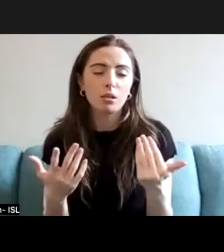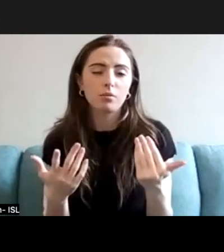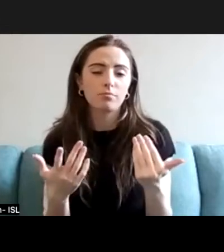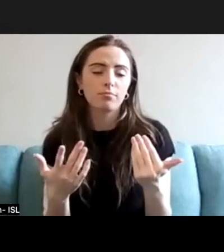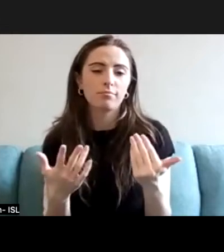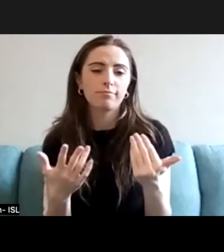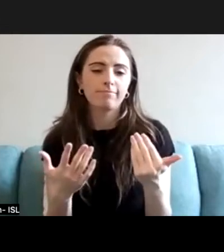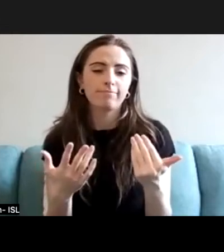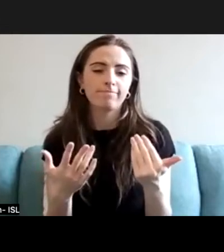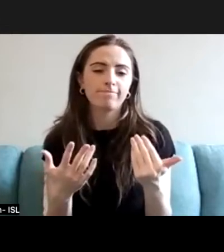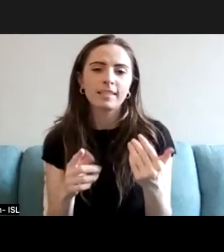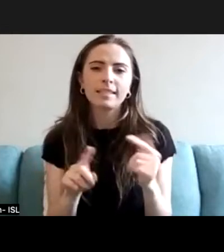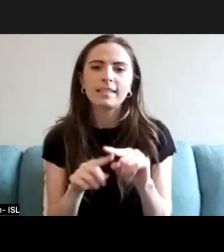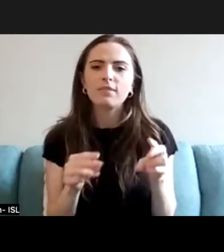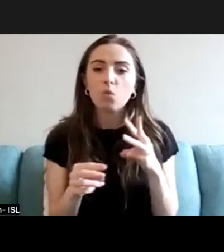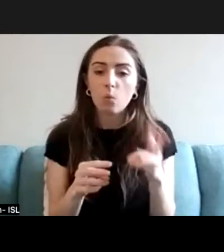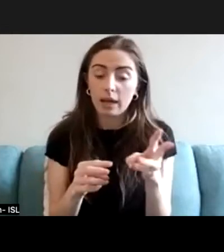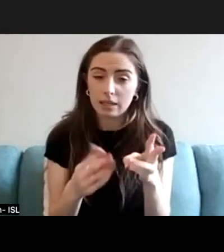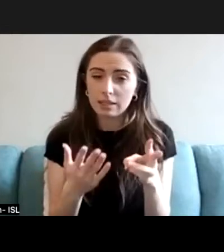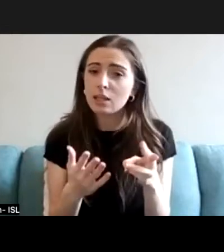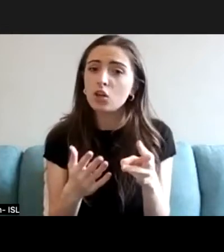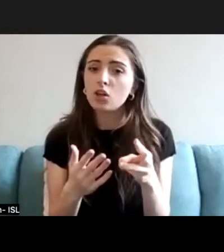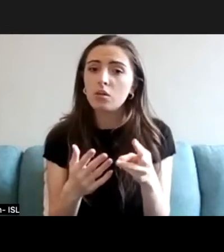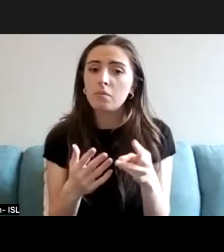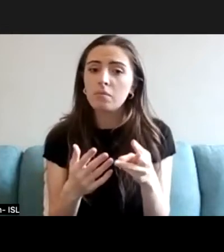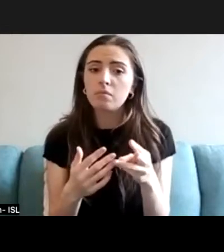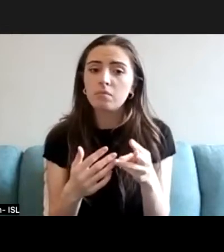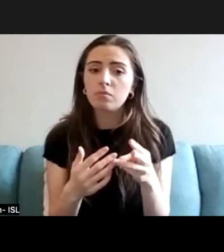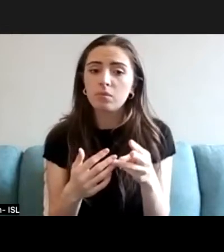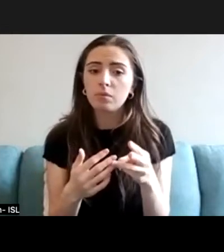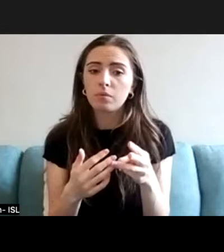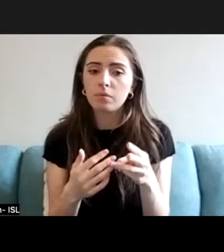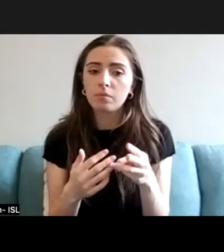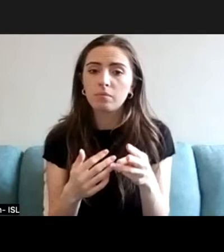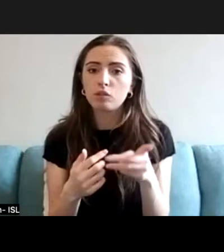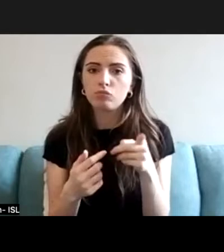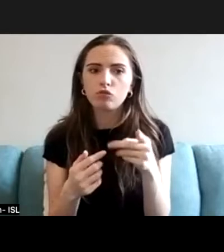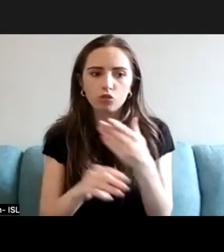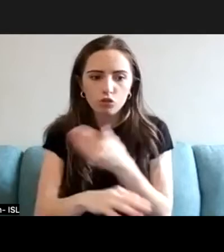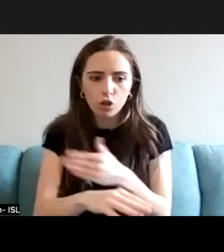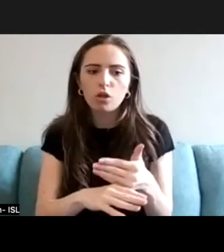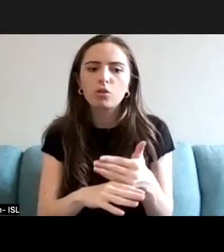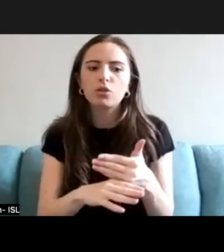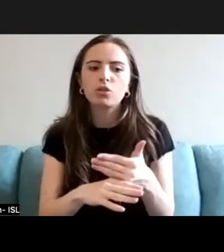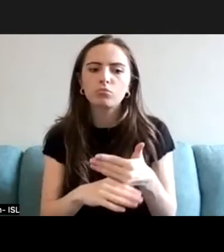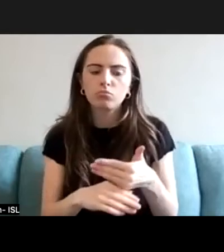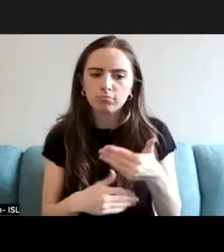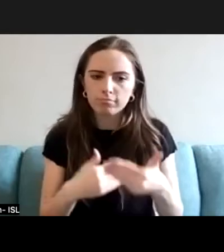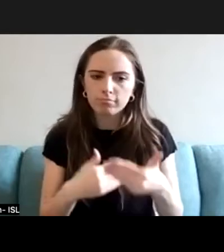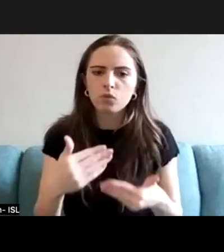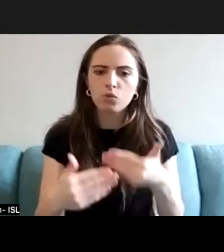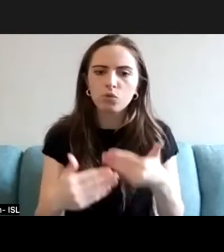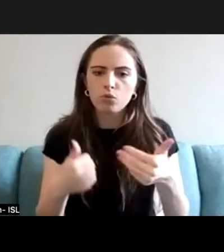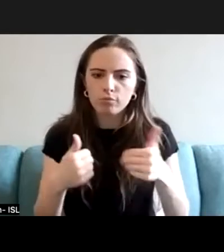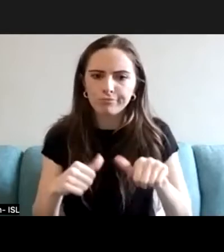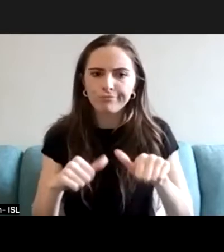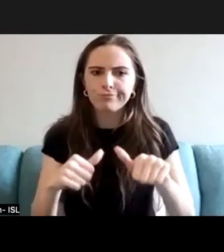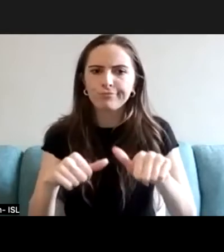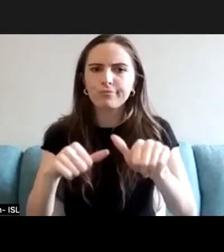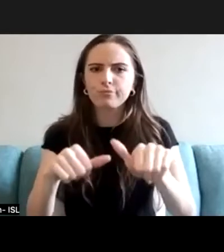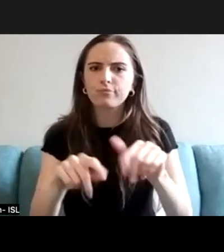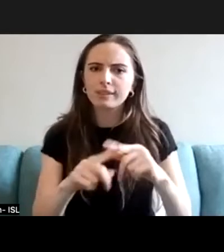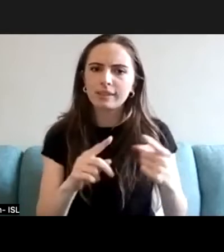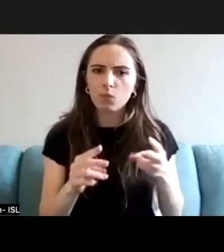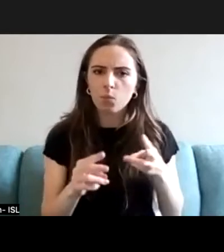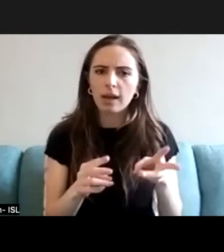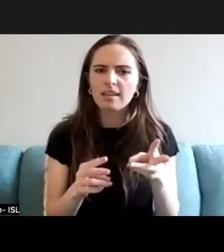that once you start to engage with them, you see how easy they are to implement, and that they shouldn't be a